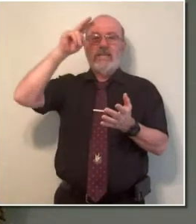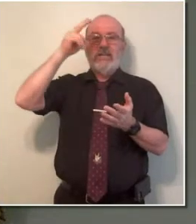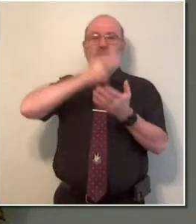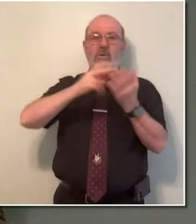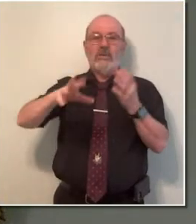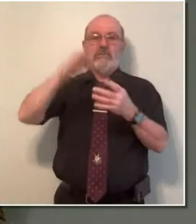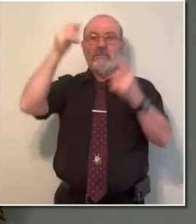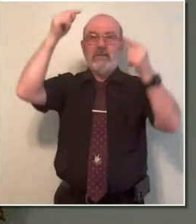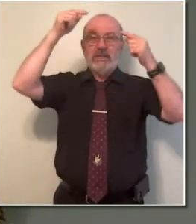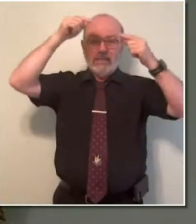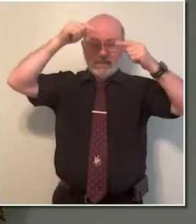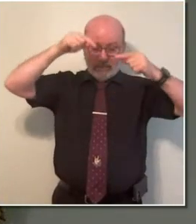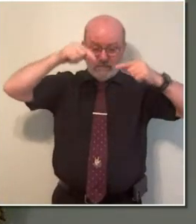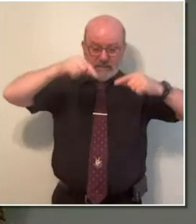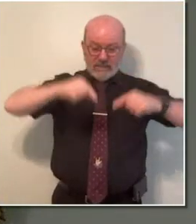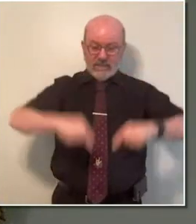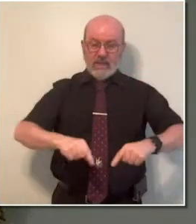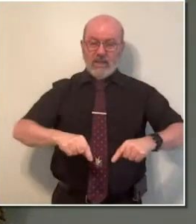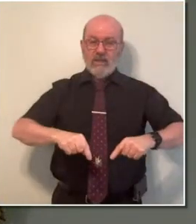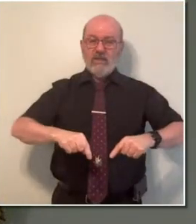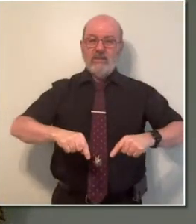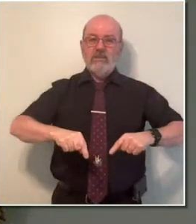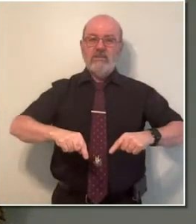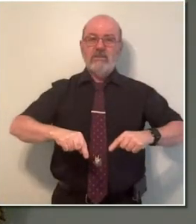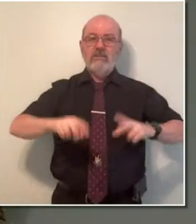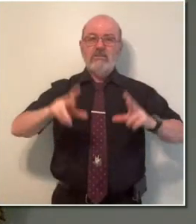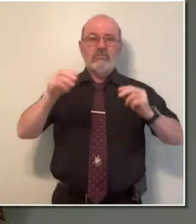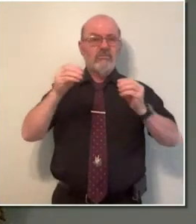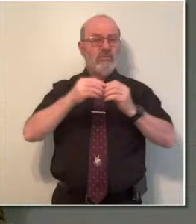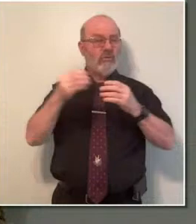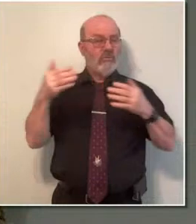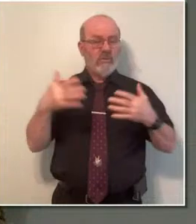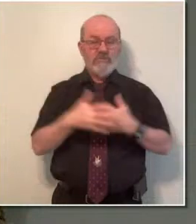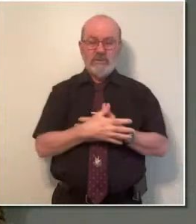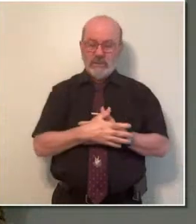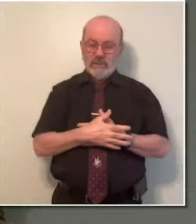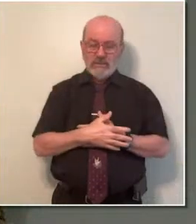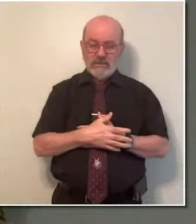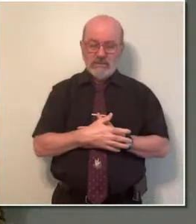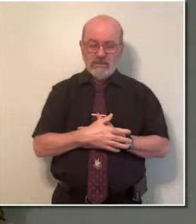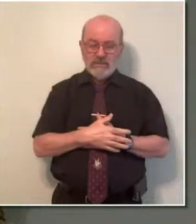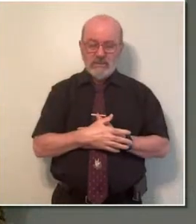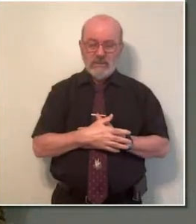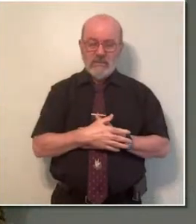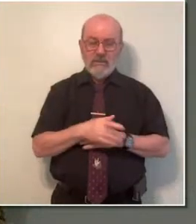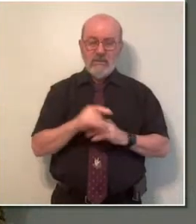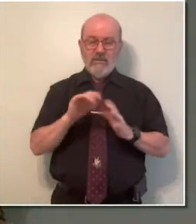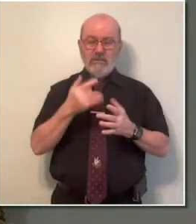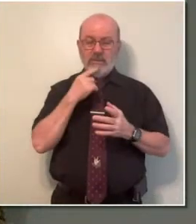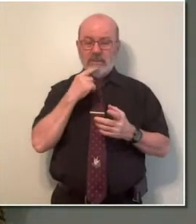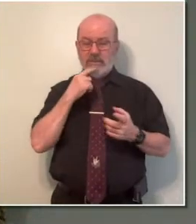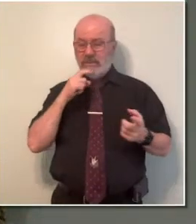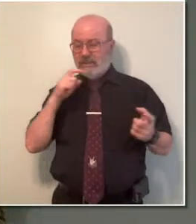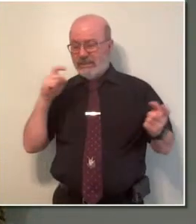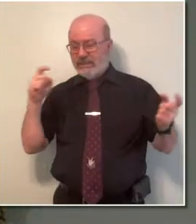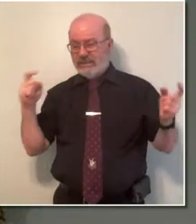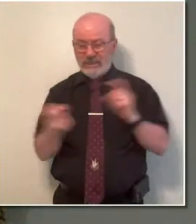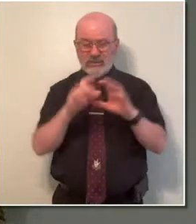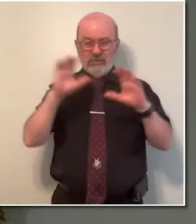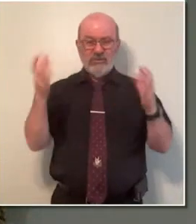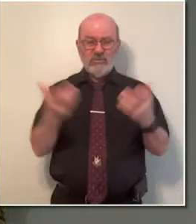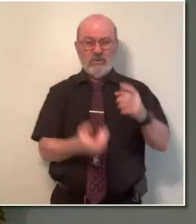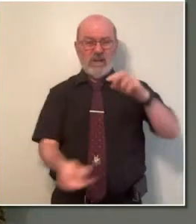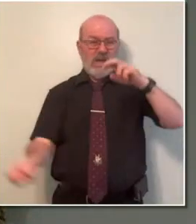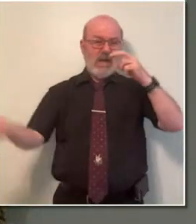Spirit came down, there was no more fear. In fact, the Bible tells us they turned the world upside down.